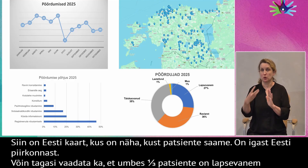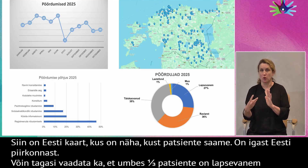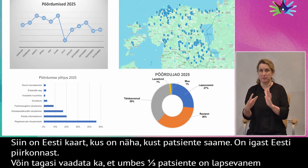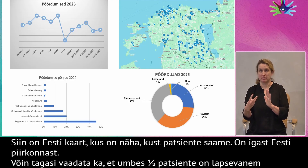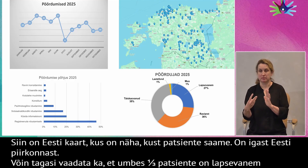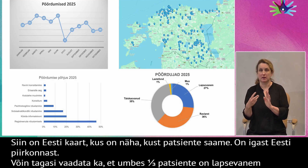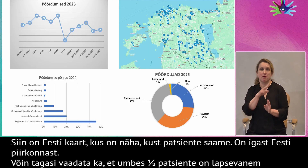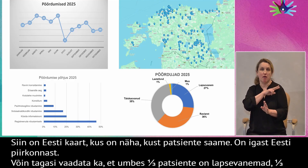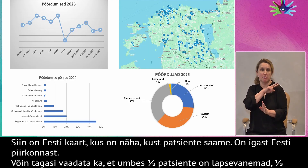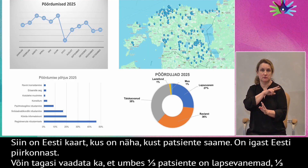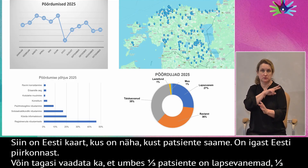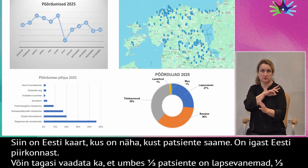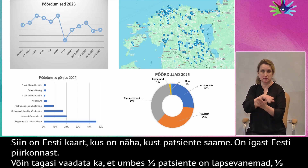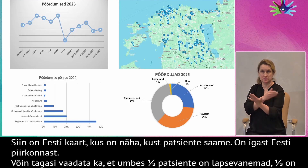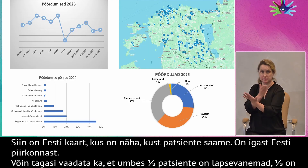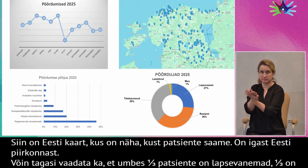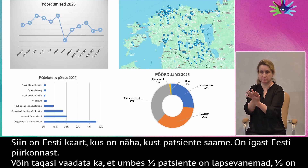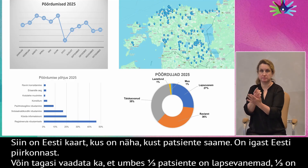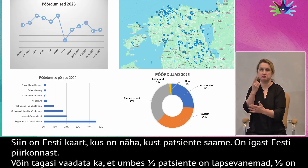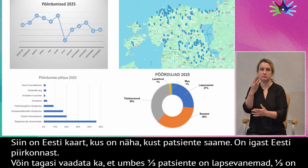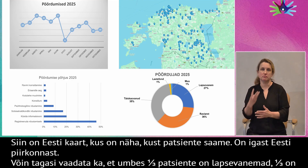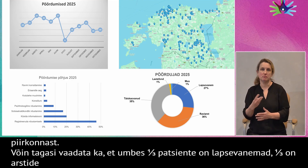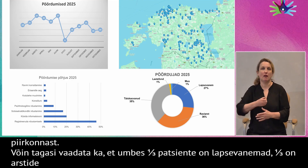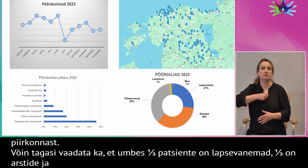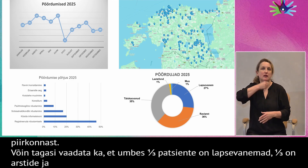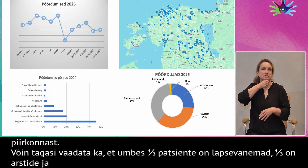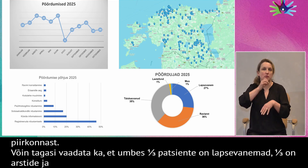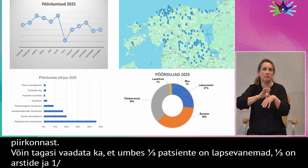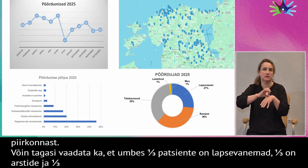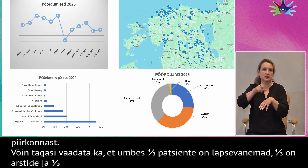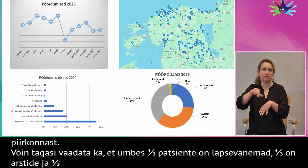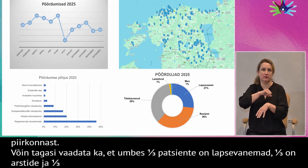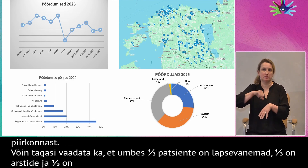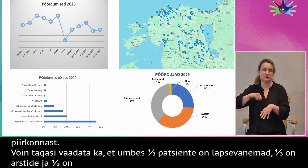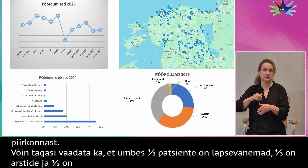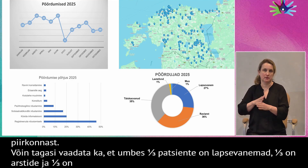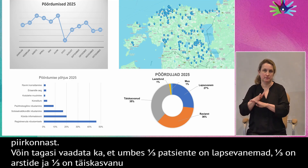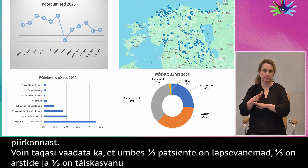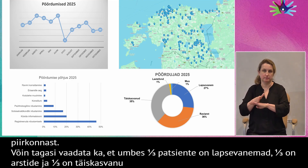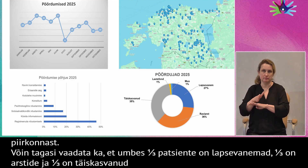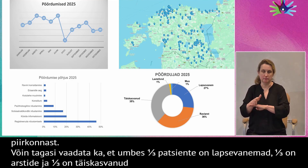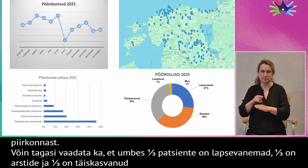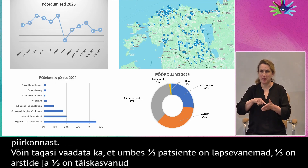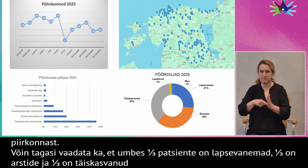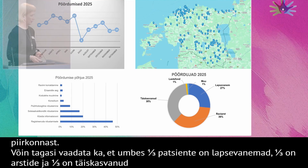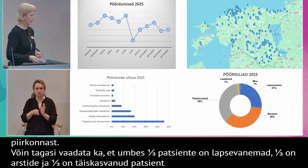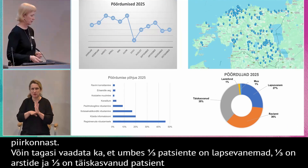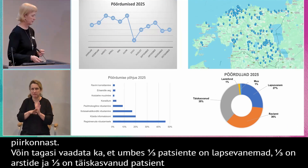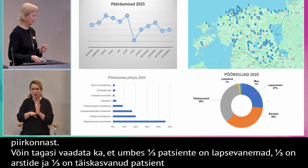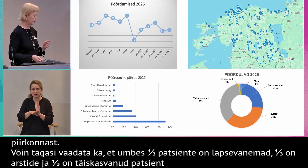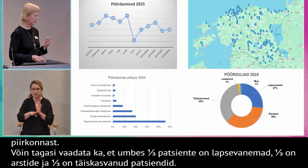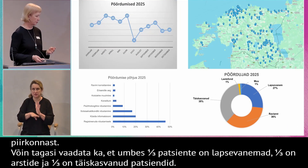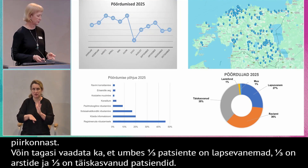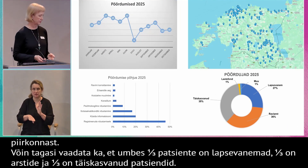due to the contact by the parent. Roughly 1/3 we have been contacted by